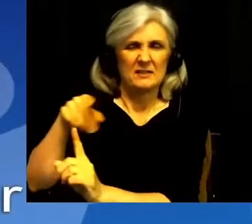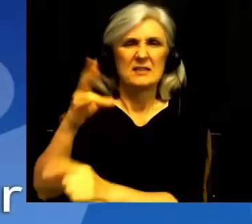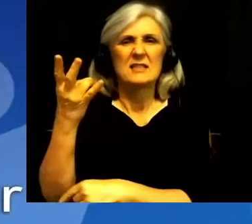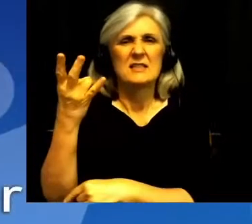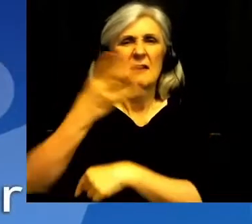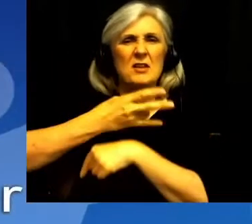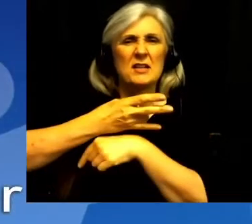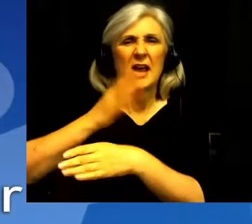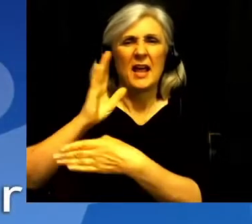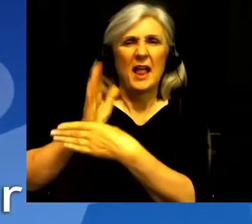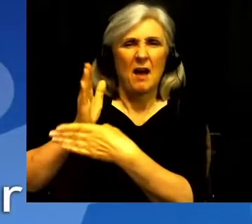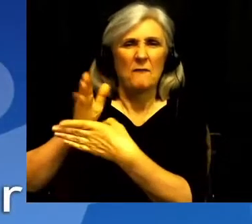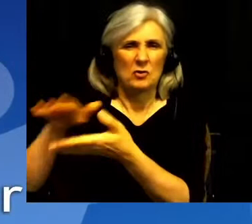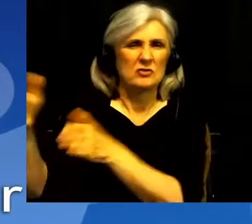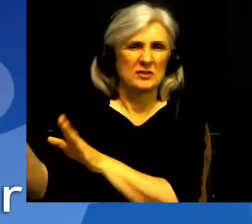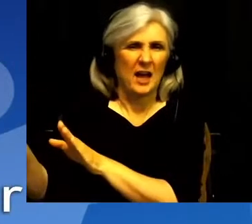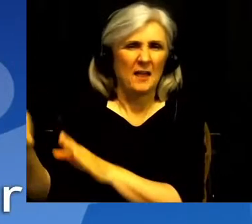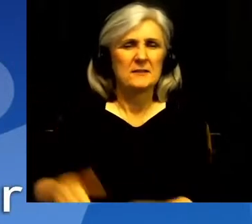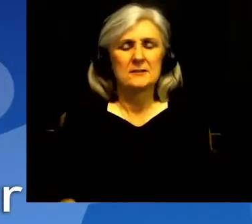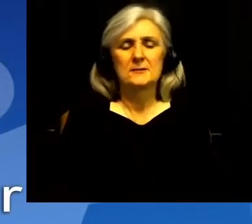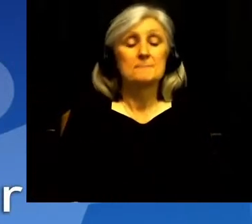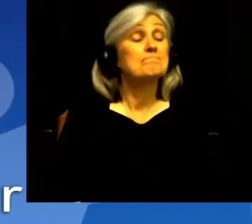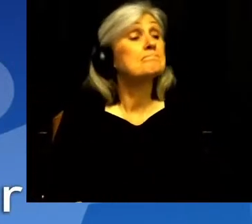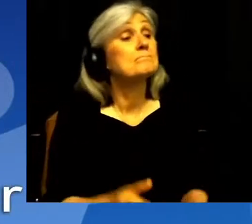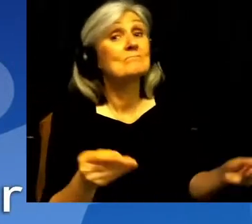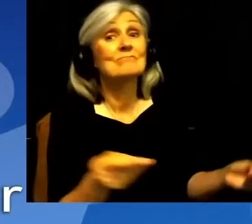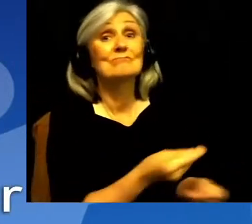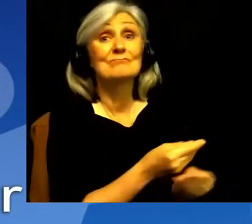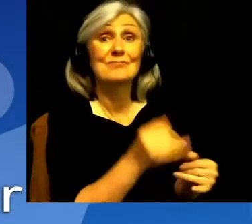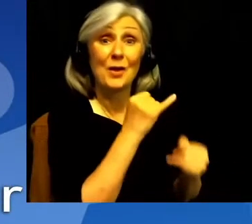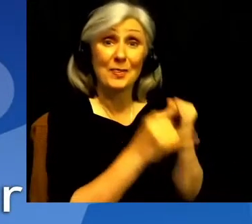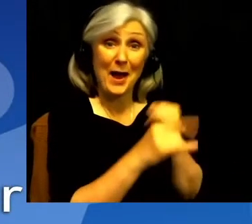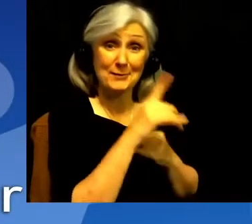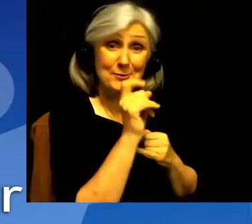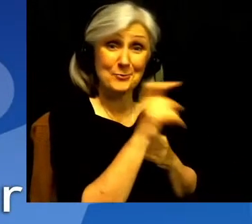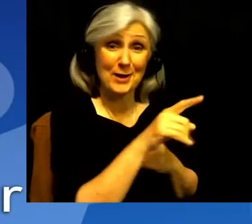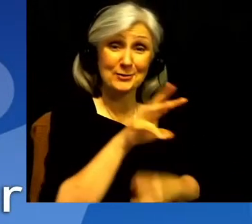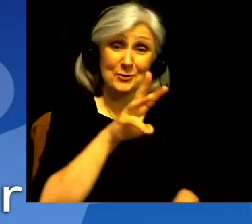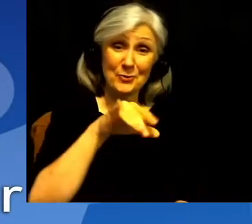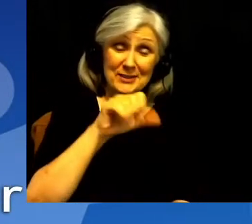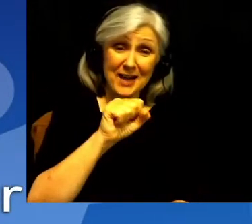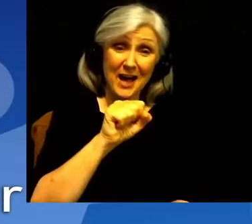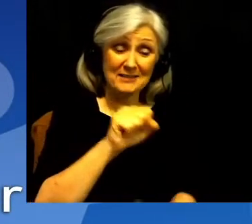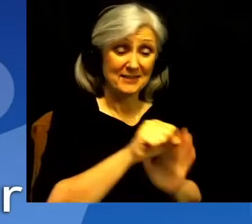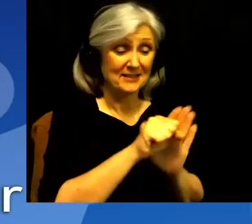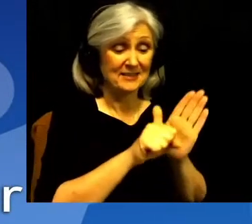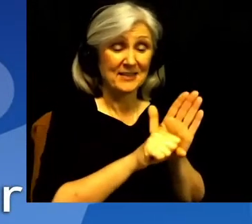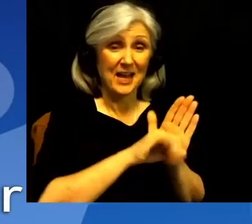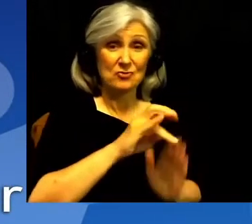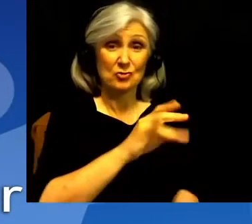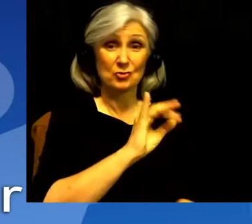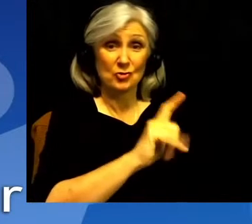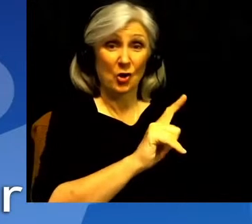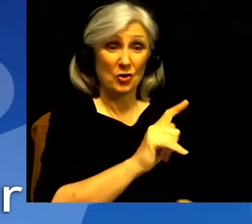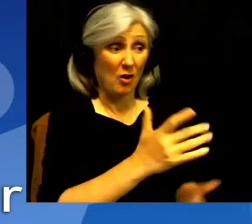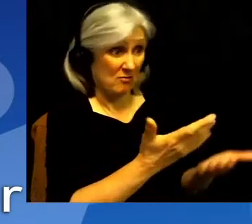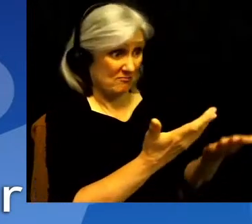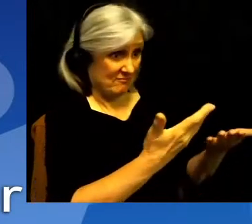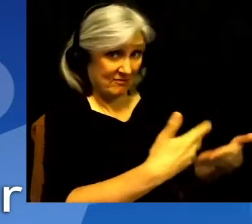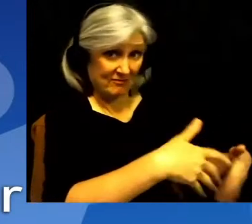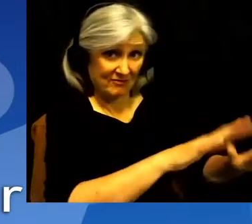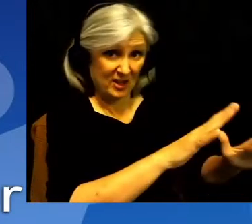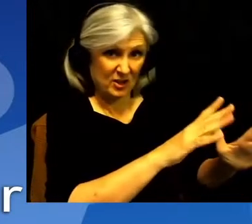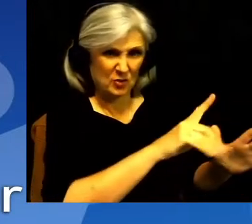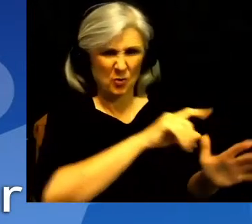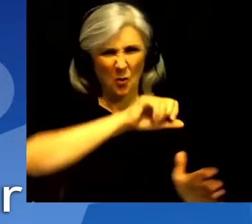Thank you for that. Last question to Wisconsin State Journal. We'll try to go back to some of the reporters we did not get